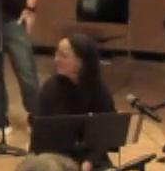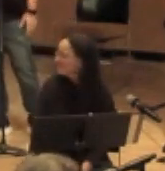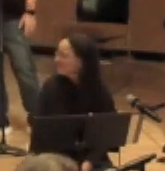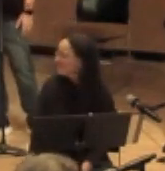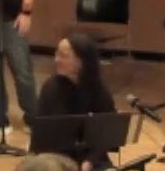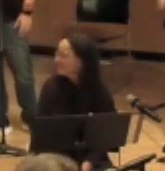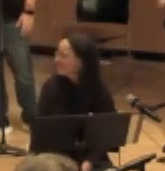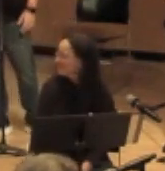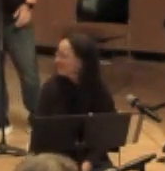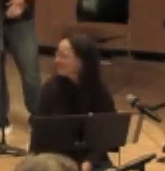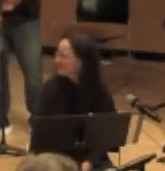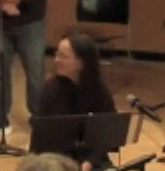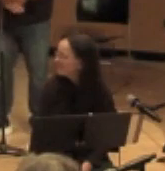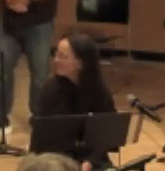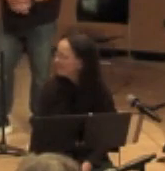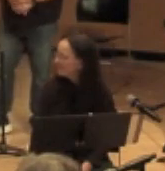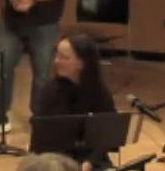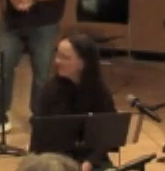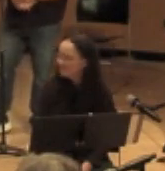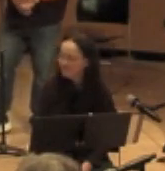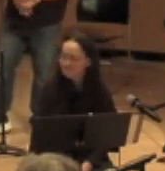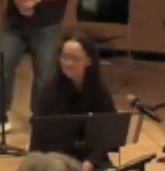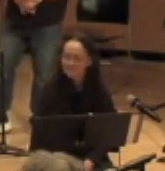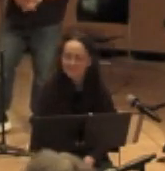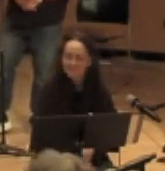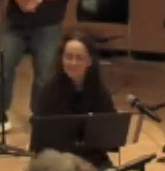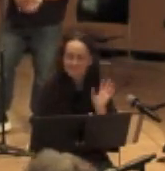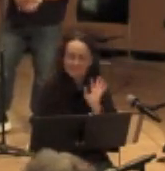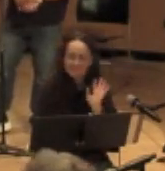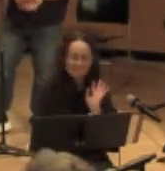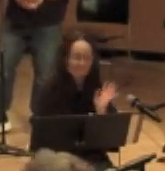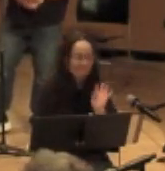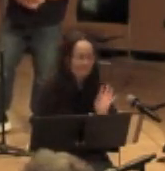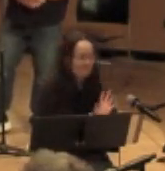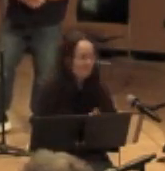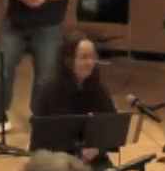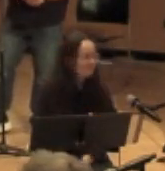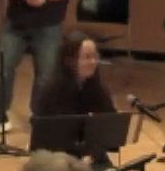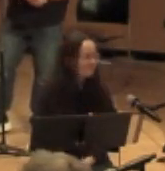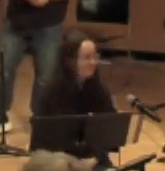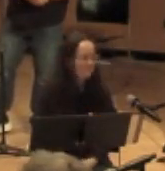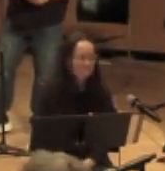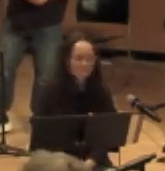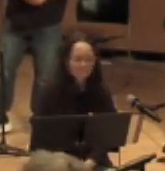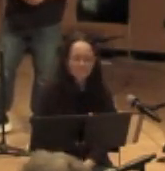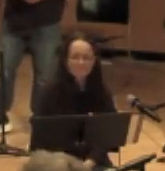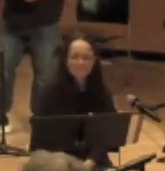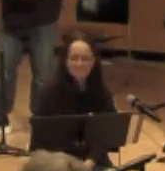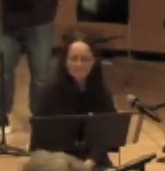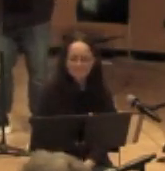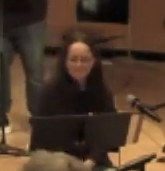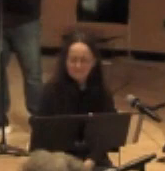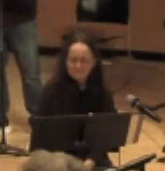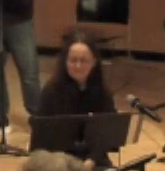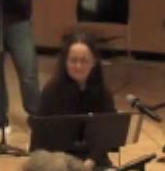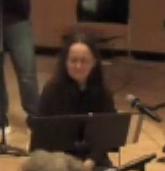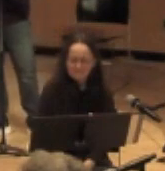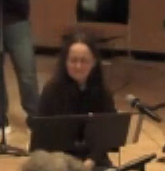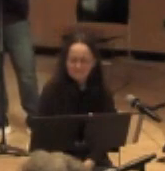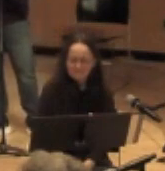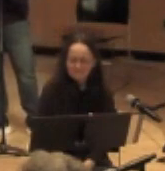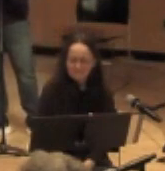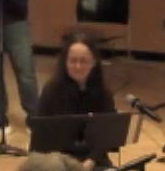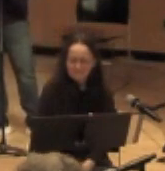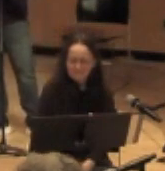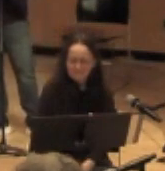in sakala and we have Berget who was the is the oldest daughter um reprising their